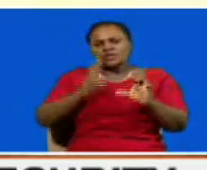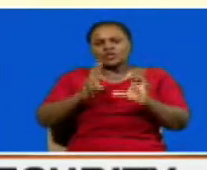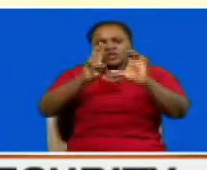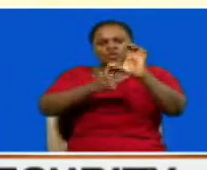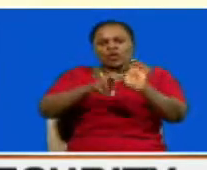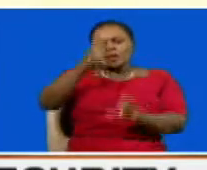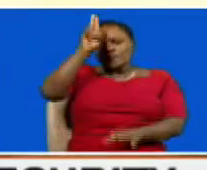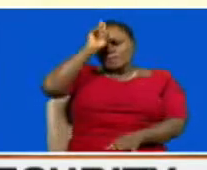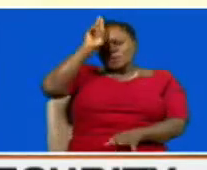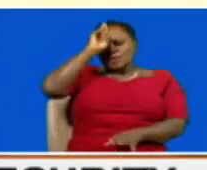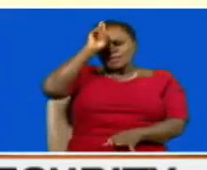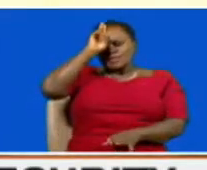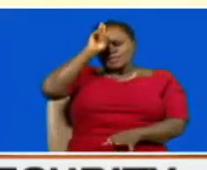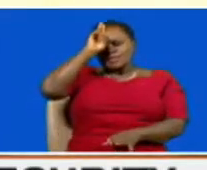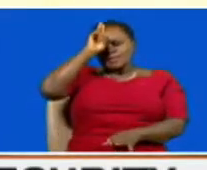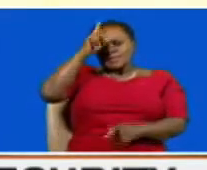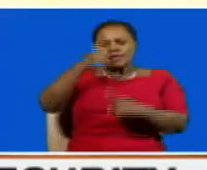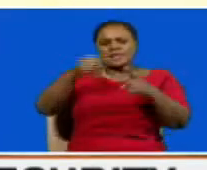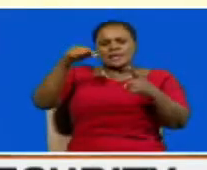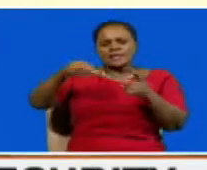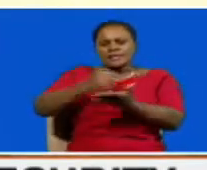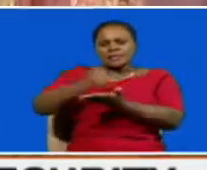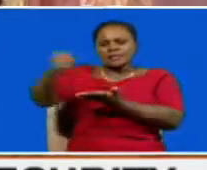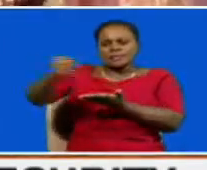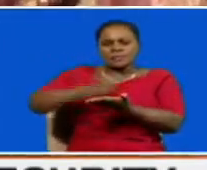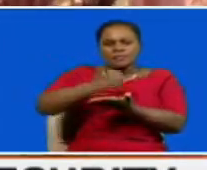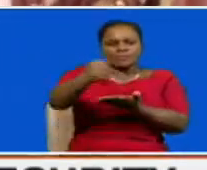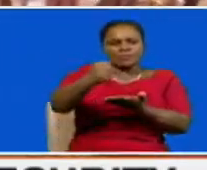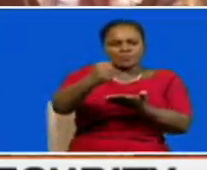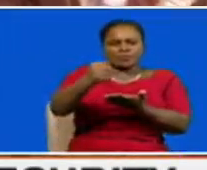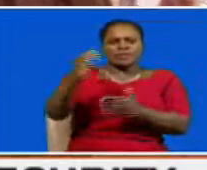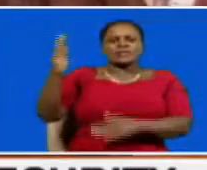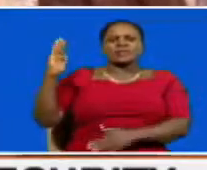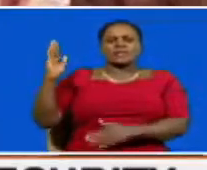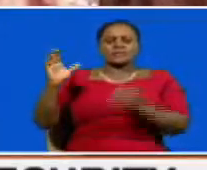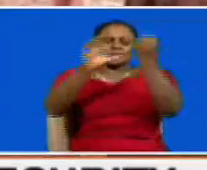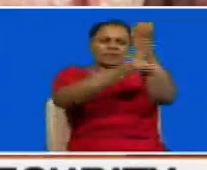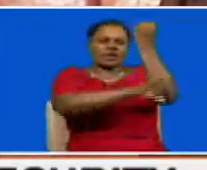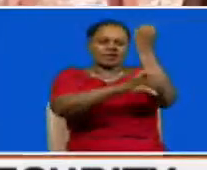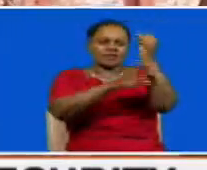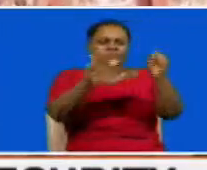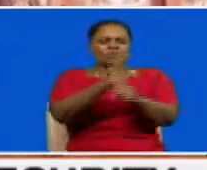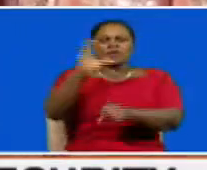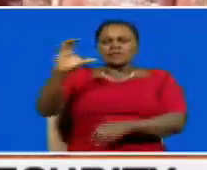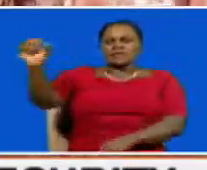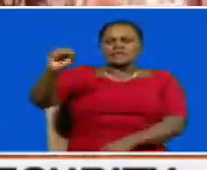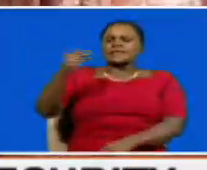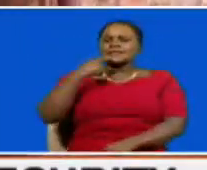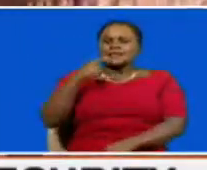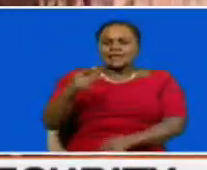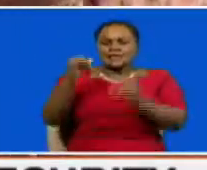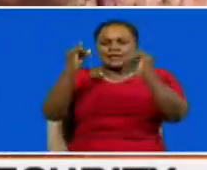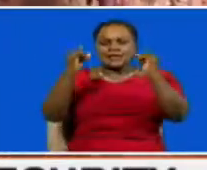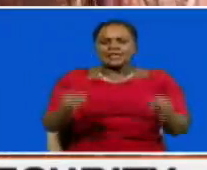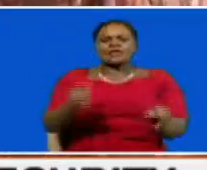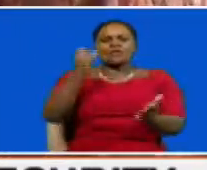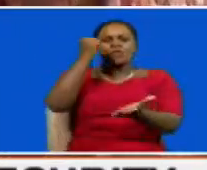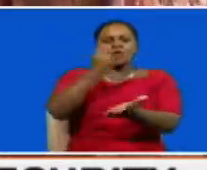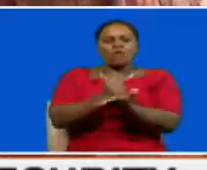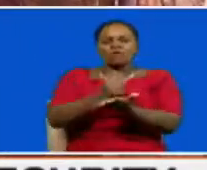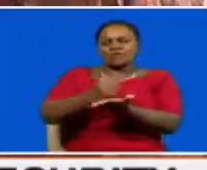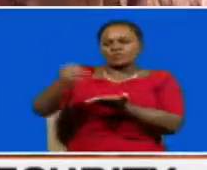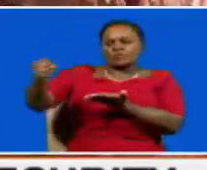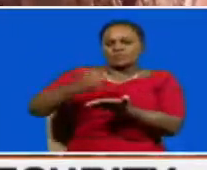National Police Service this year will be deployed to reinforce security across the country. The CS noting that the new officers will be